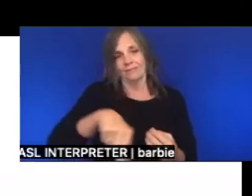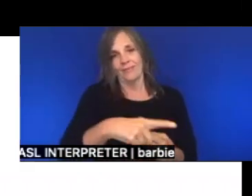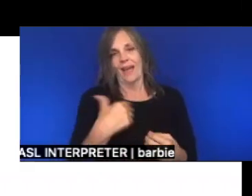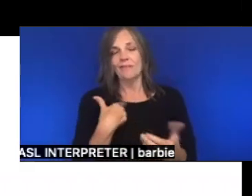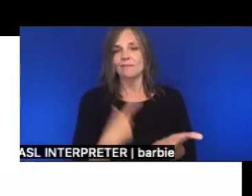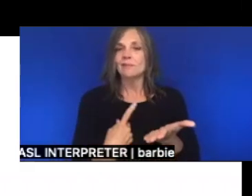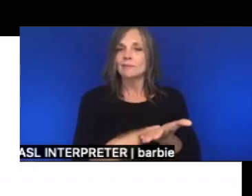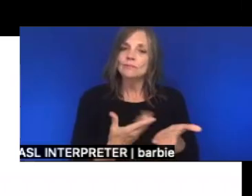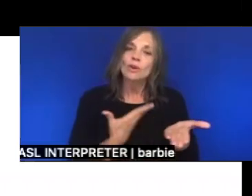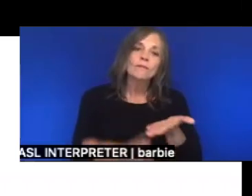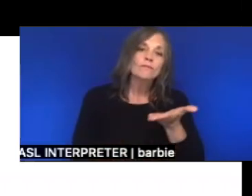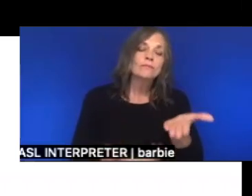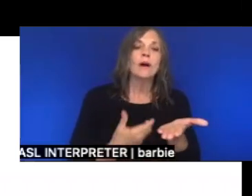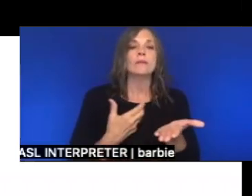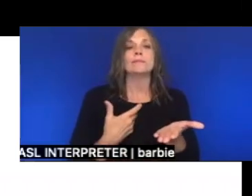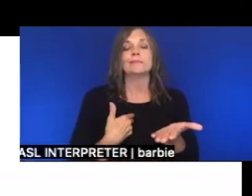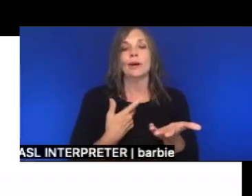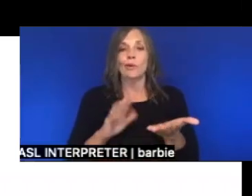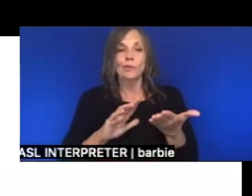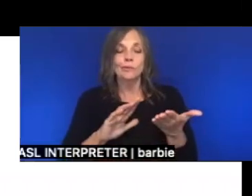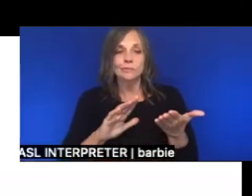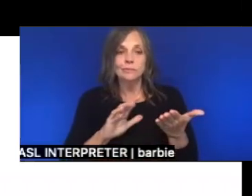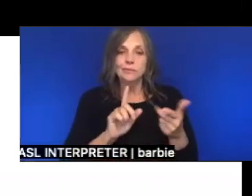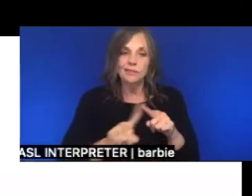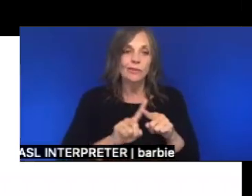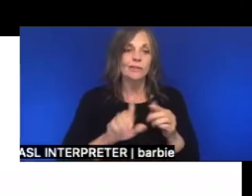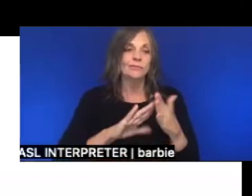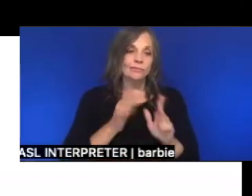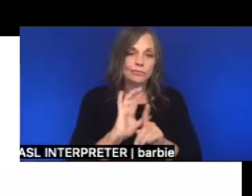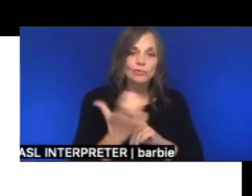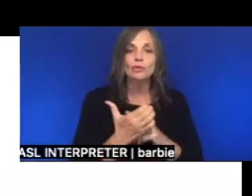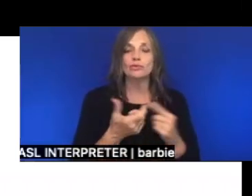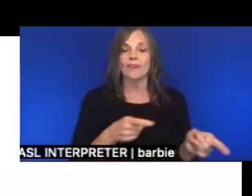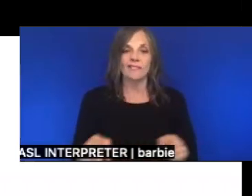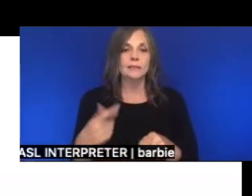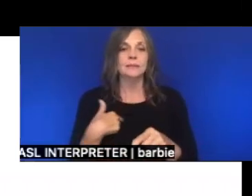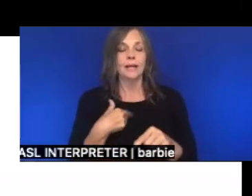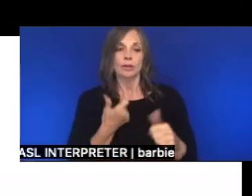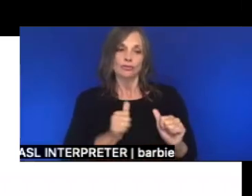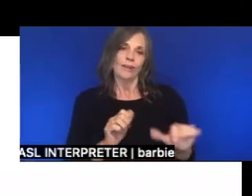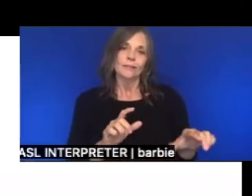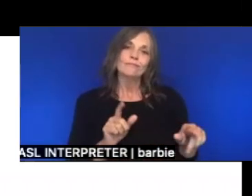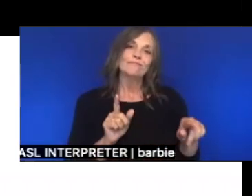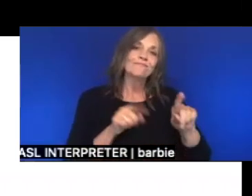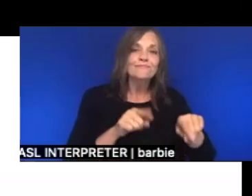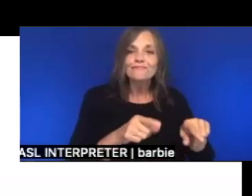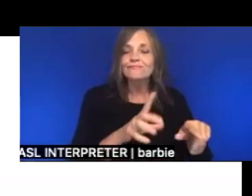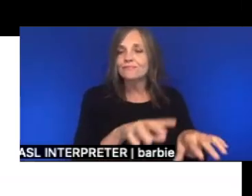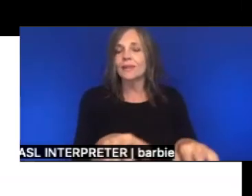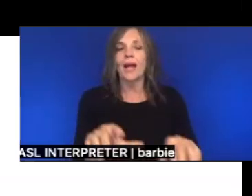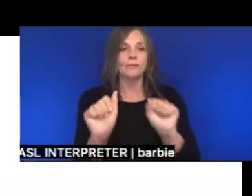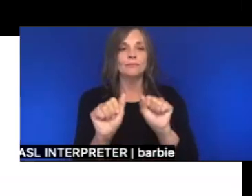time to time a lot of cultural events also, so you can also try to visit those events and